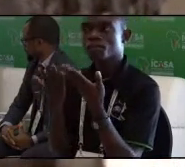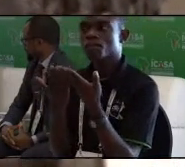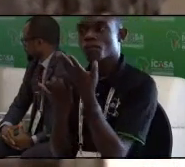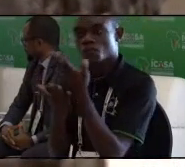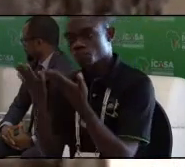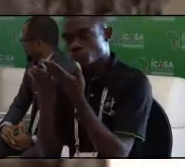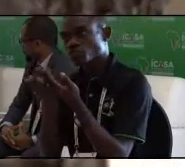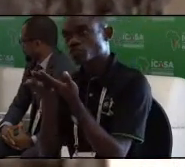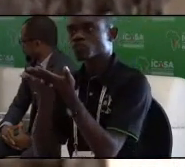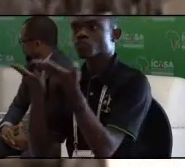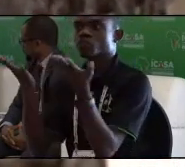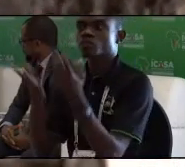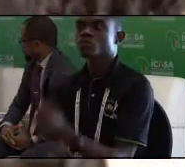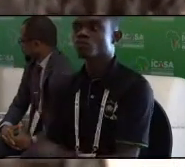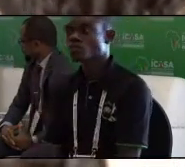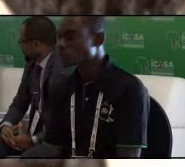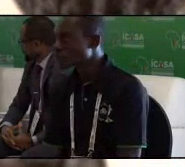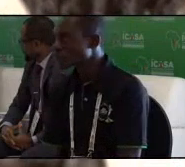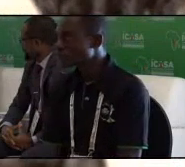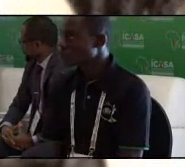market is playing out, private and public.